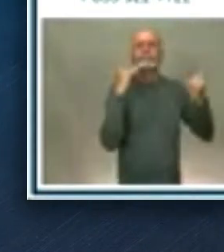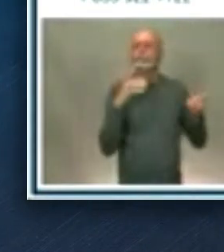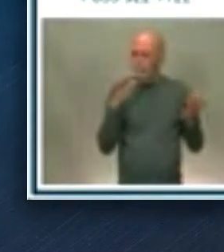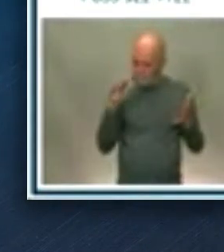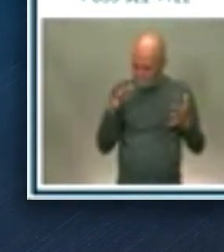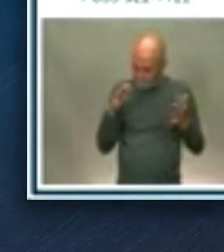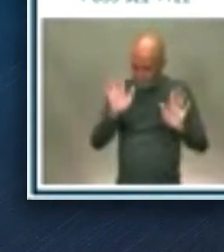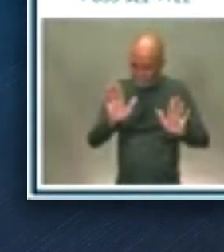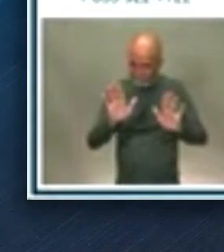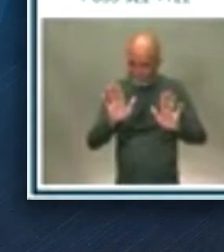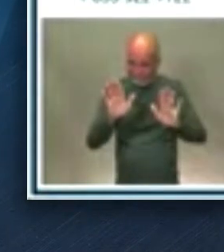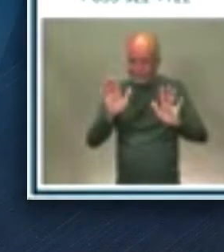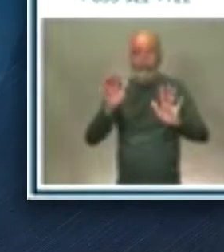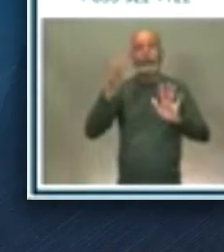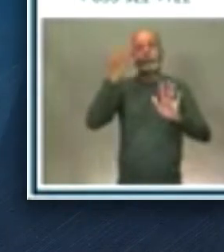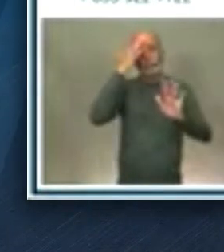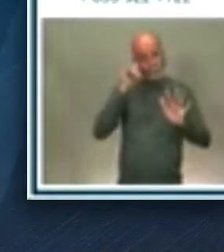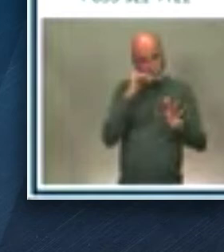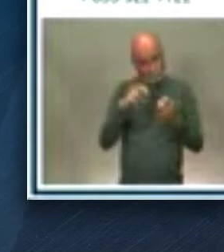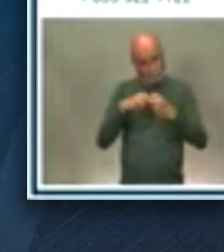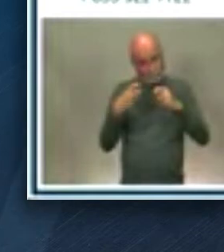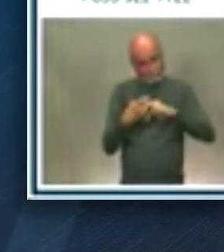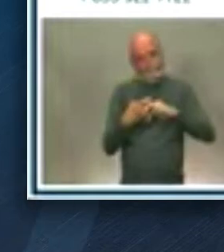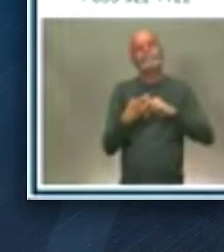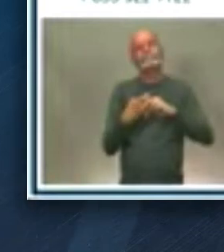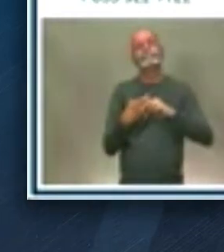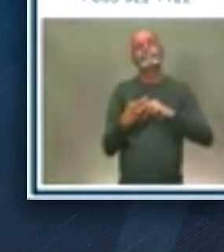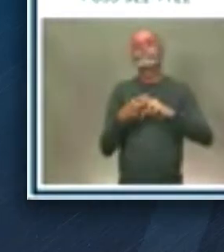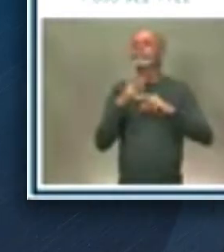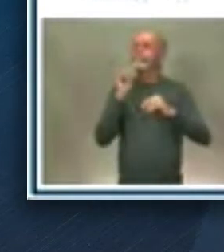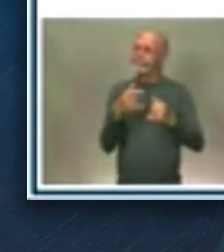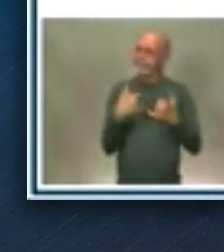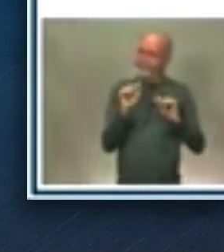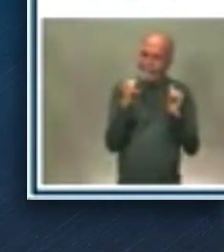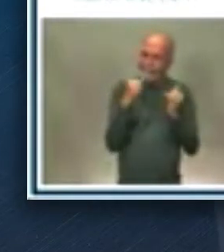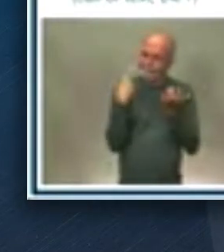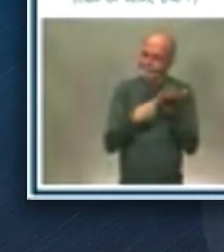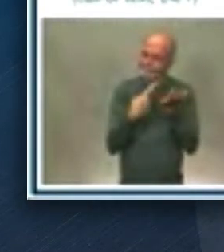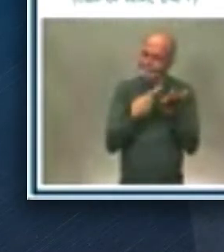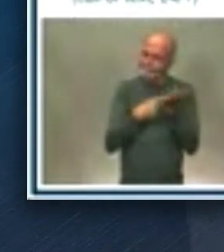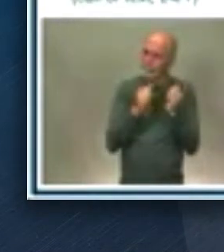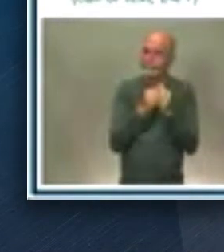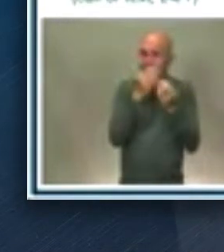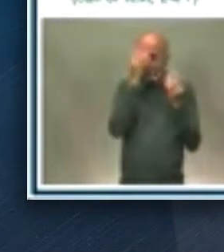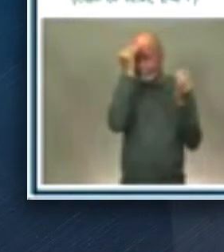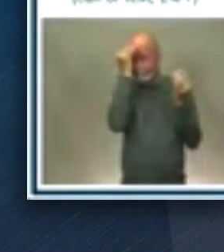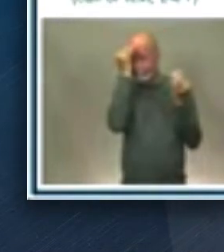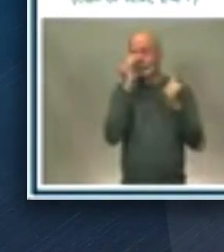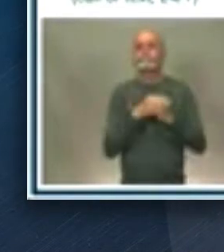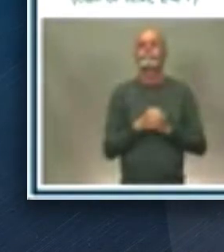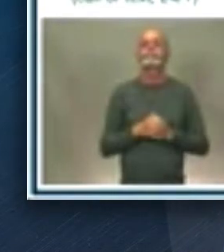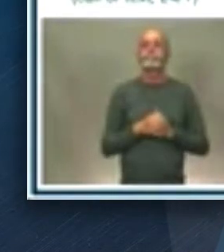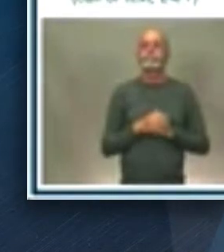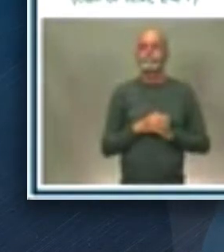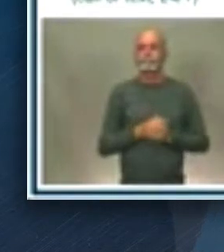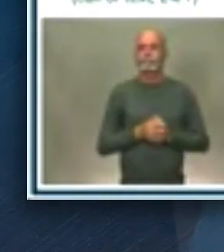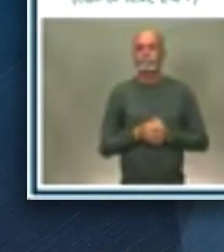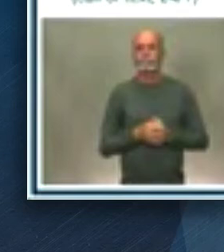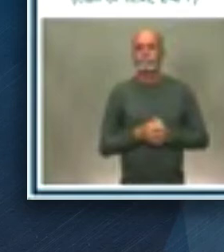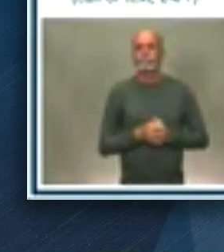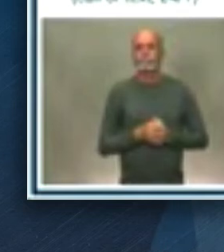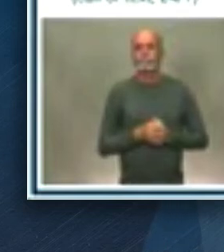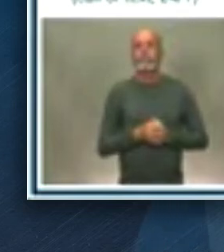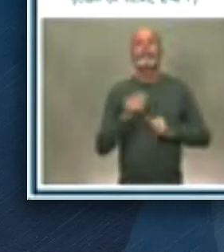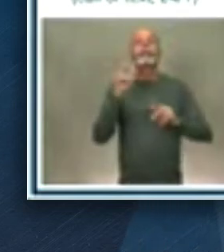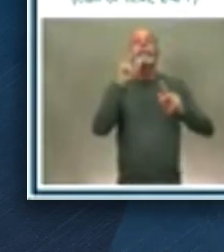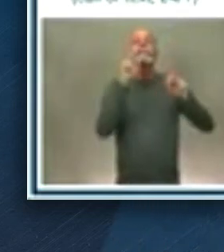we understand there's an issue, and we're gonna have some thoughtful ideas on how we address it. That's all. Just on the issue of parity within the cabinet. So can